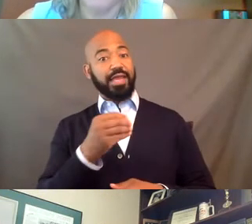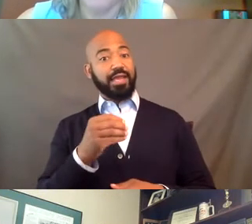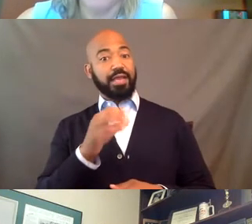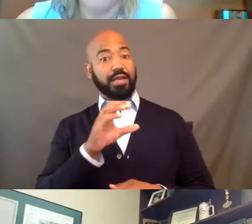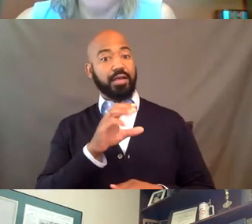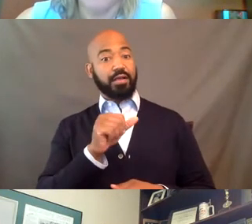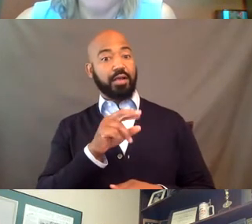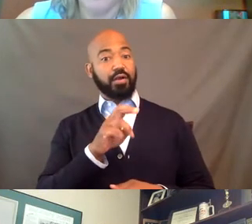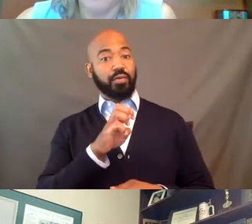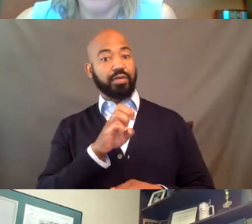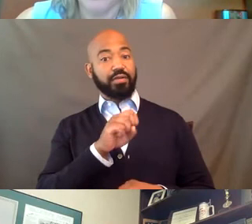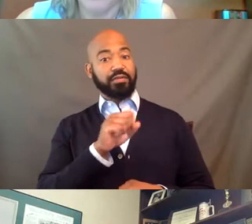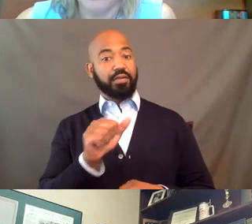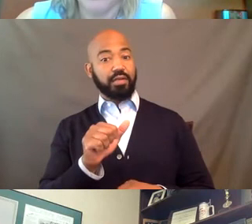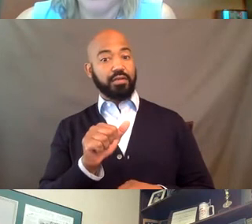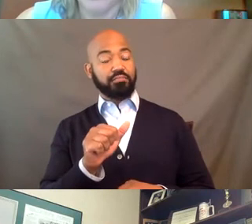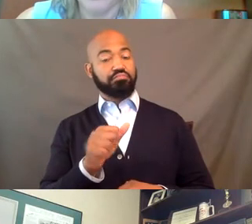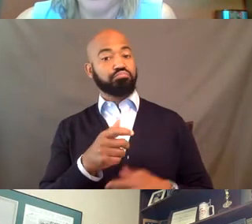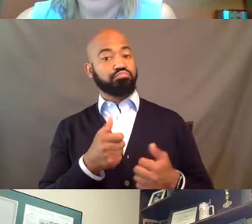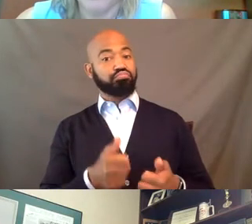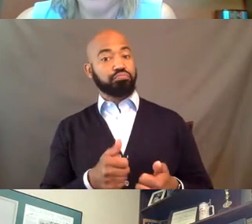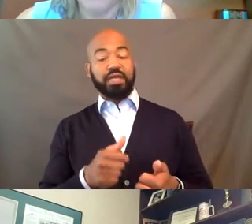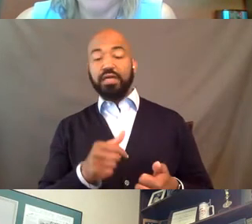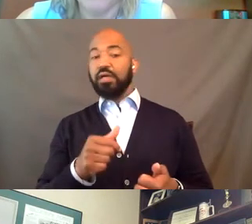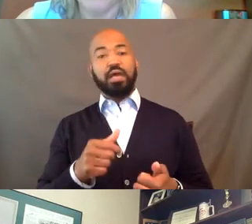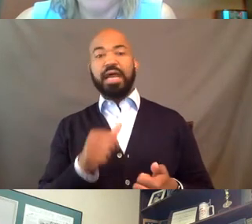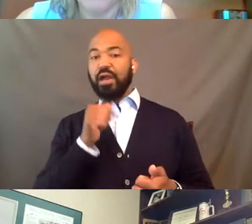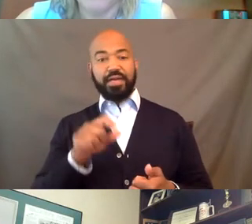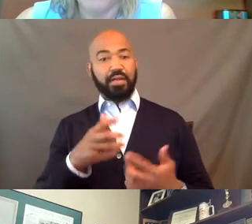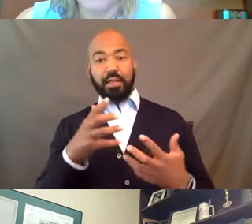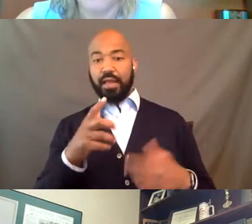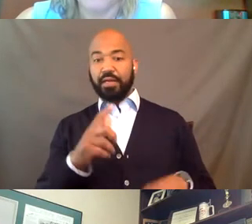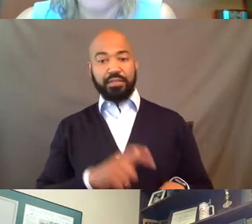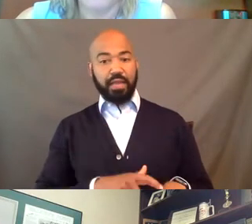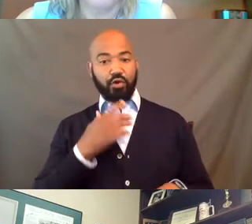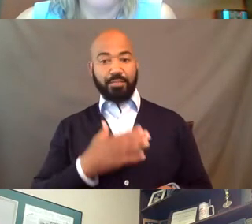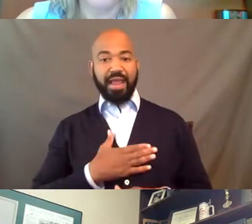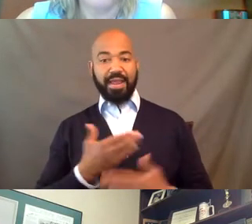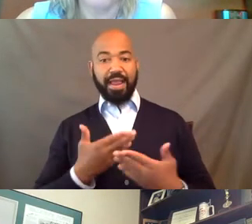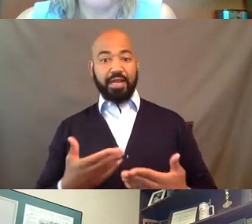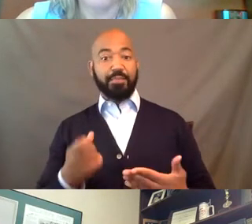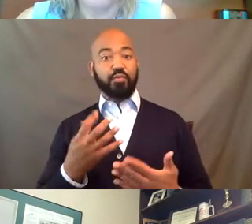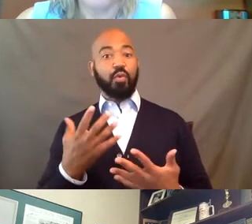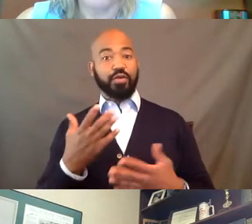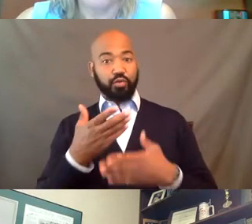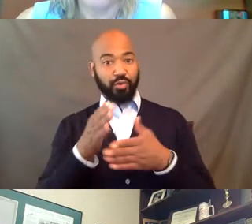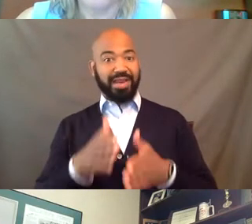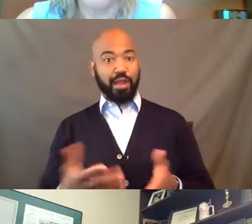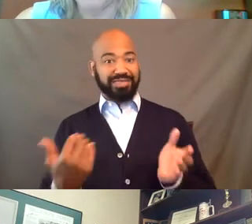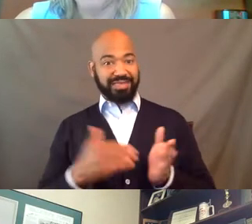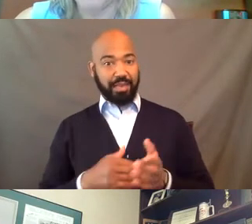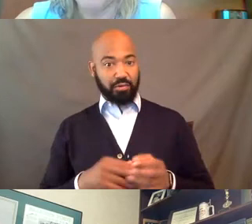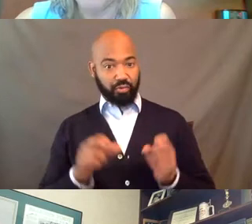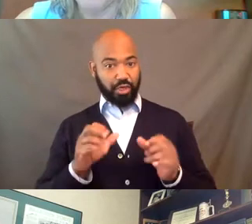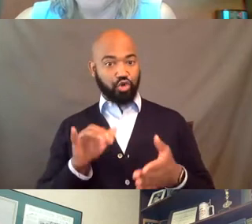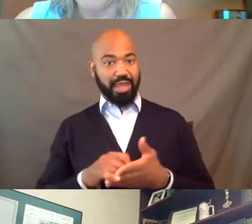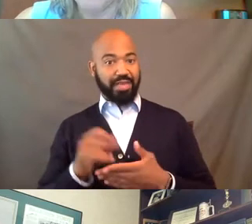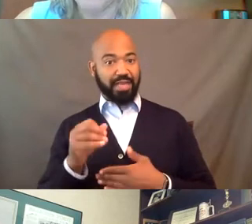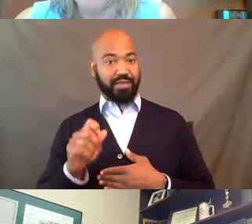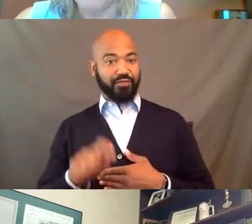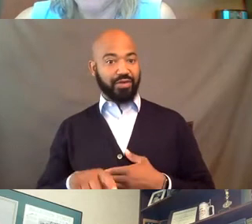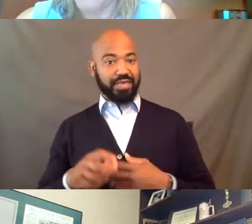I don't need a lot of time for my item, so if you would want to go back to the group, just let me know, and I could break back out if you need a little more time.